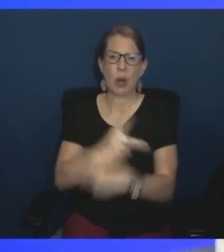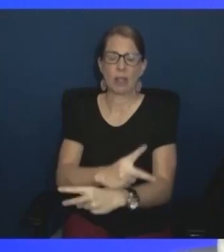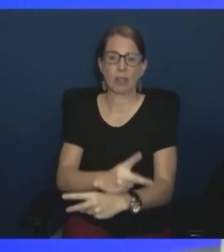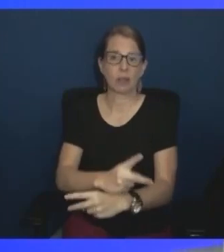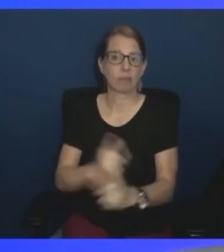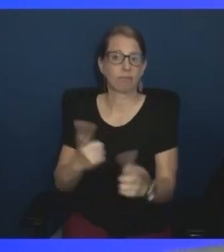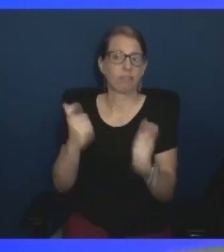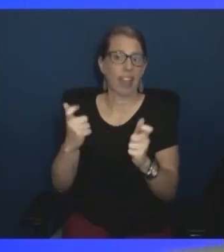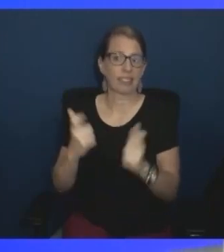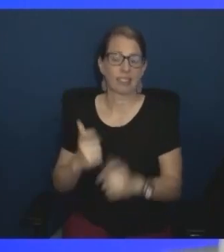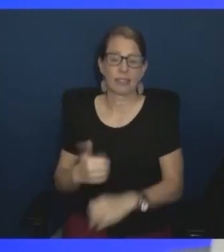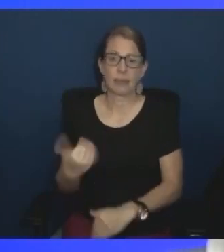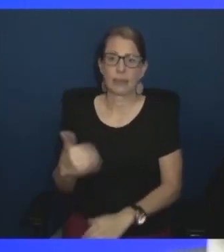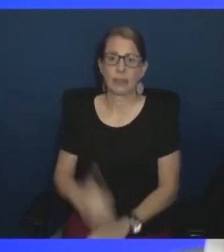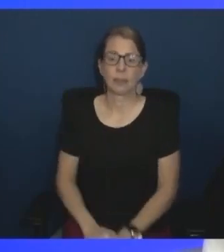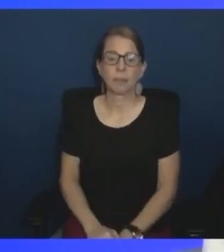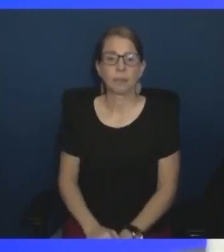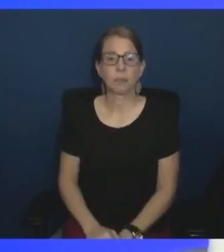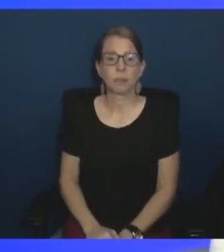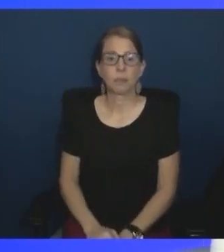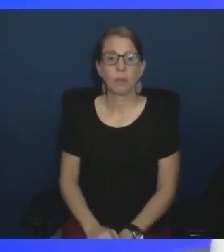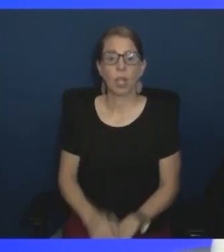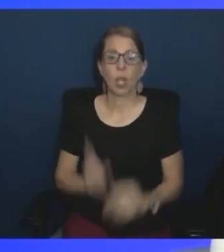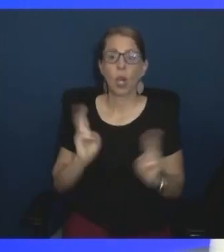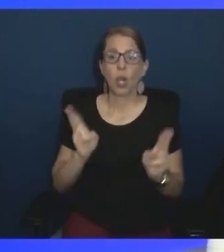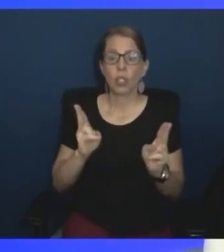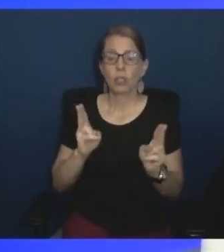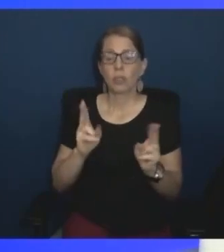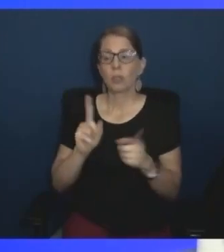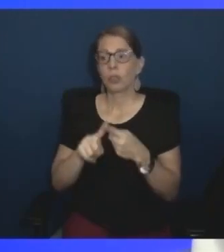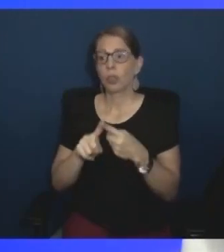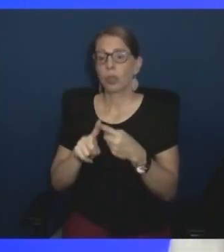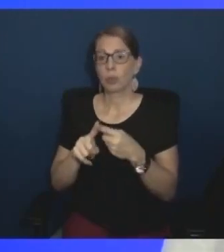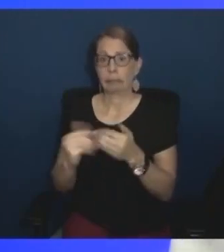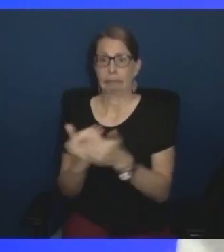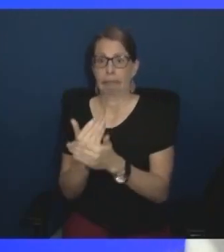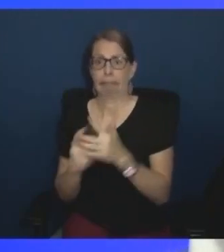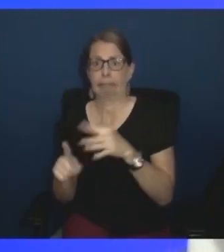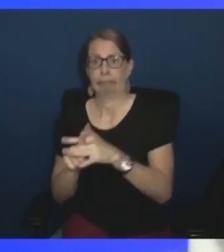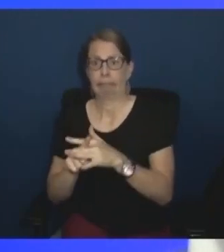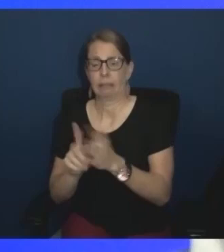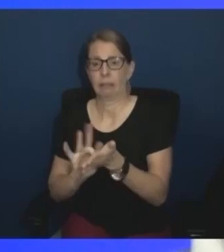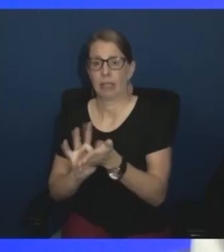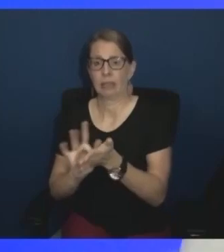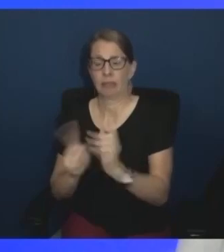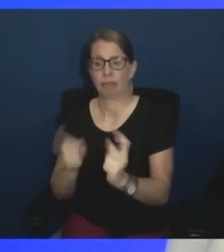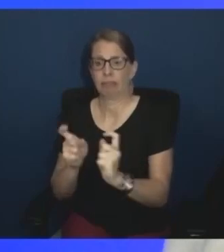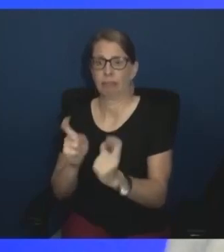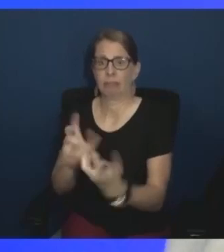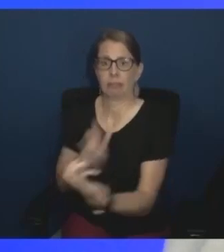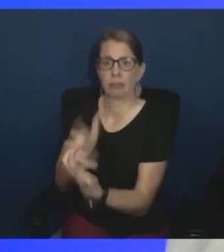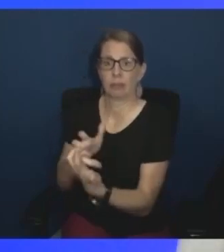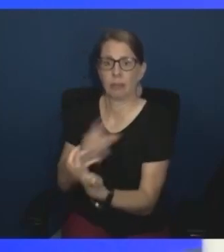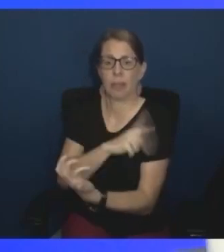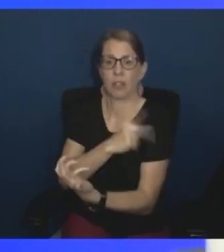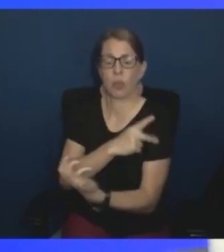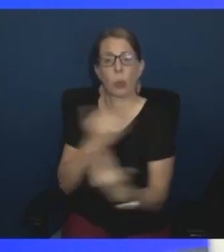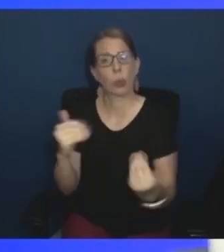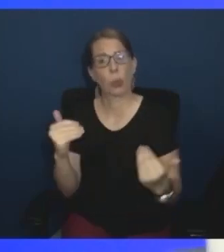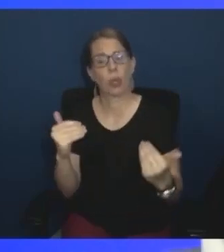so, urgent and emergent medication use, I would say, is at an all-time high. And when you accompany that with